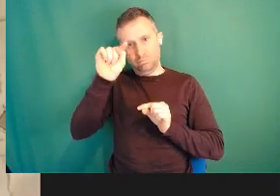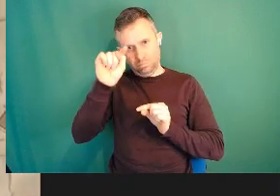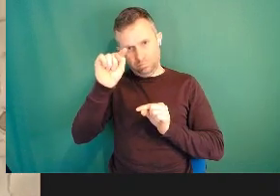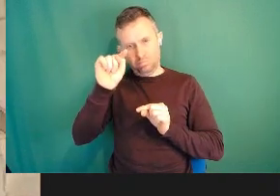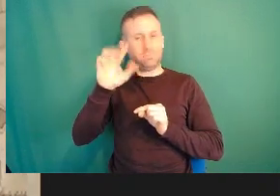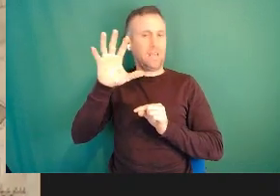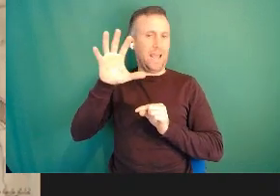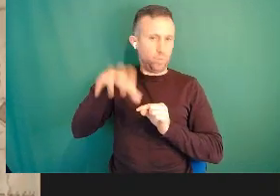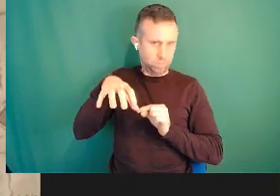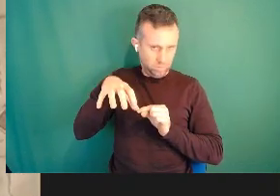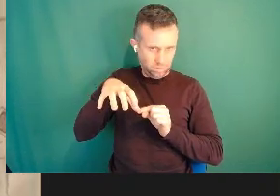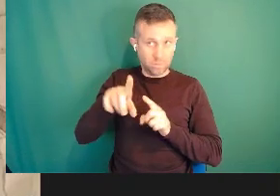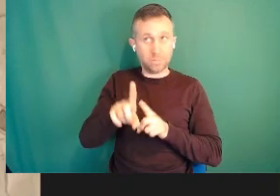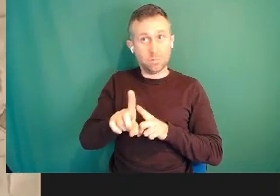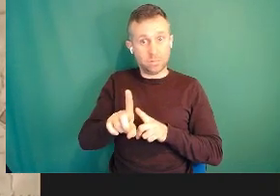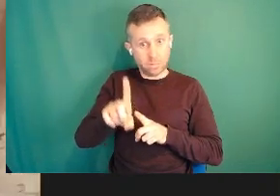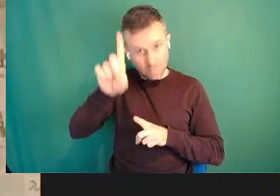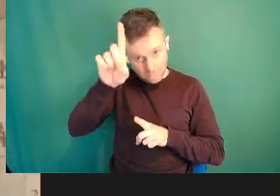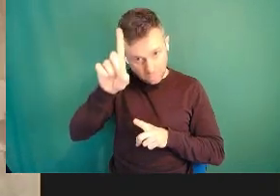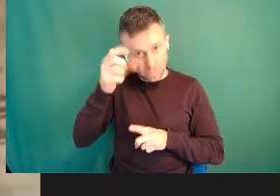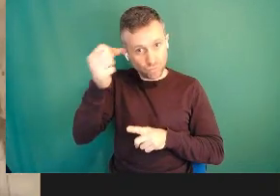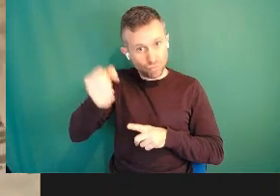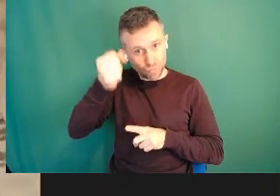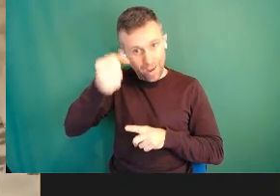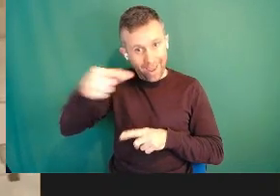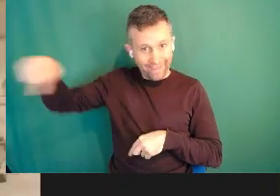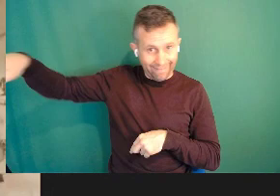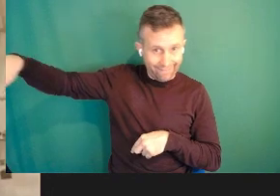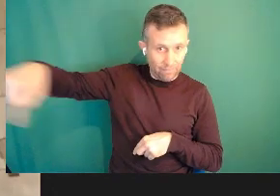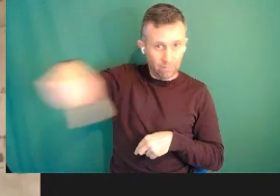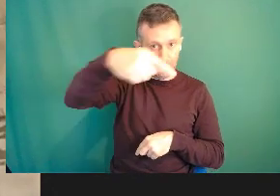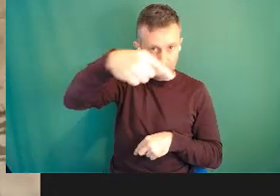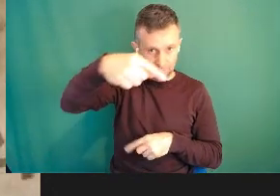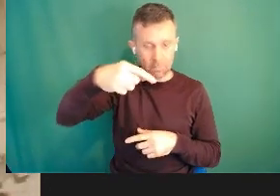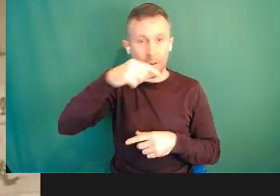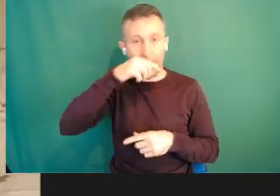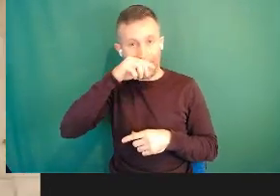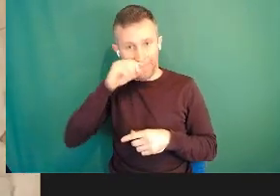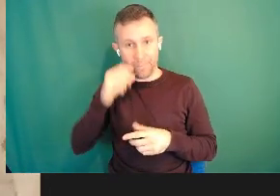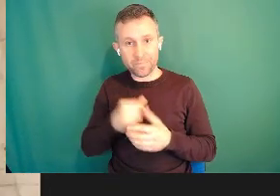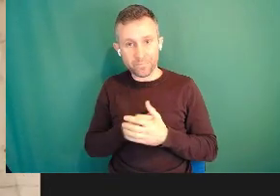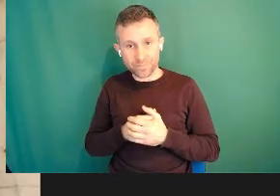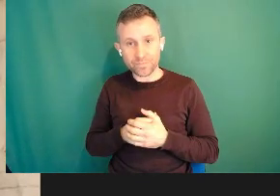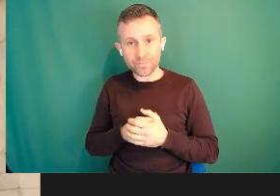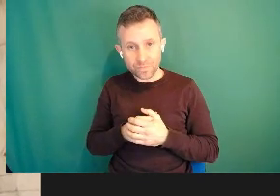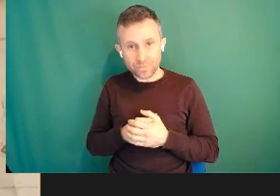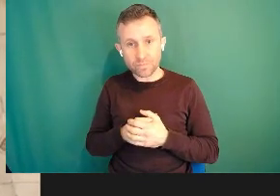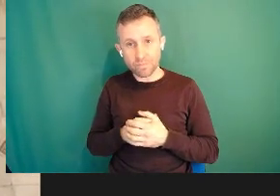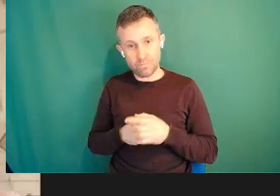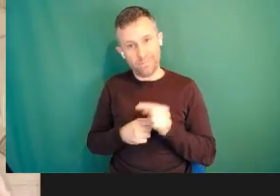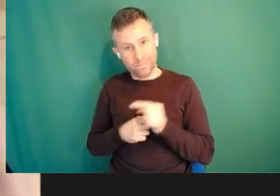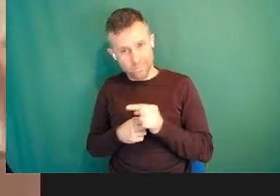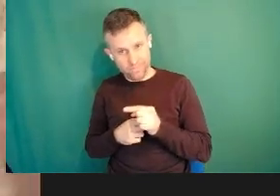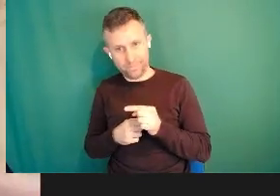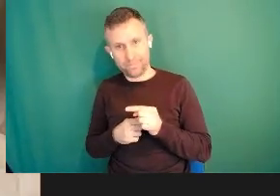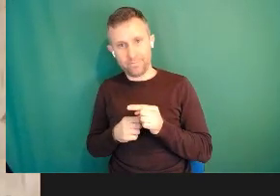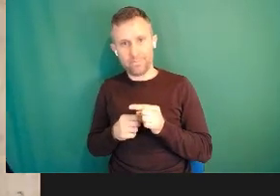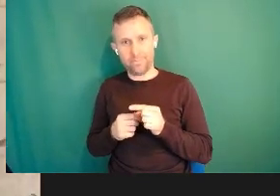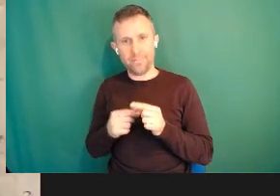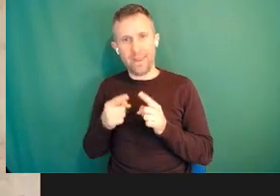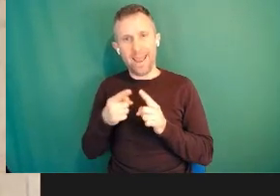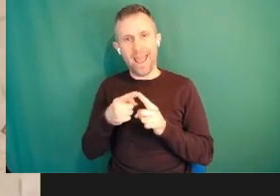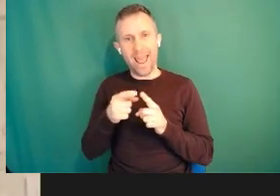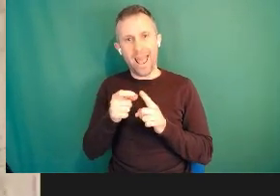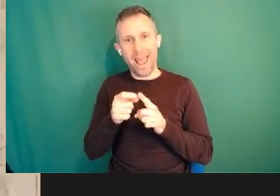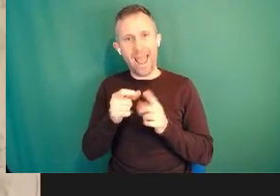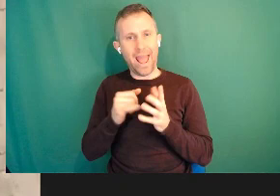shows, and then and up to the Epsom Road here. And you can see how small the house is just in that